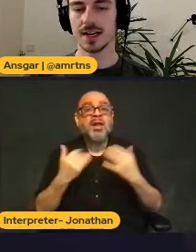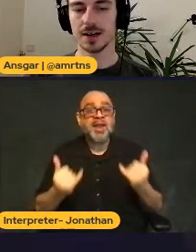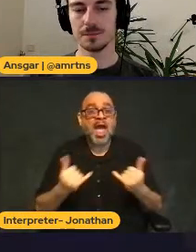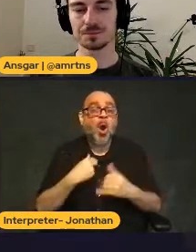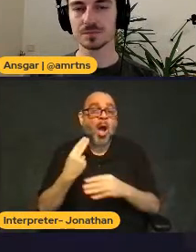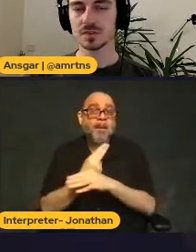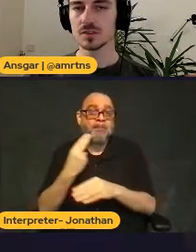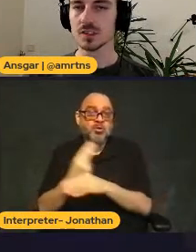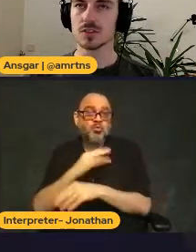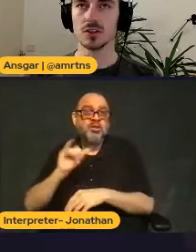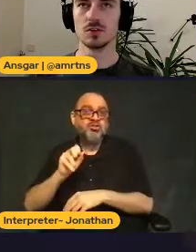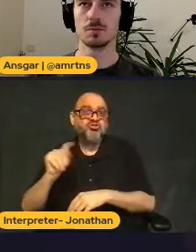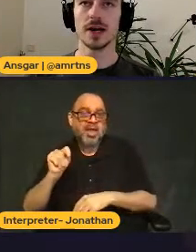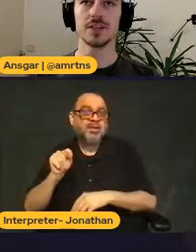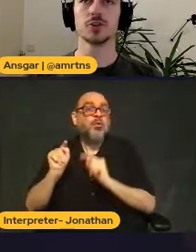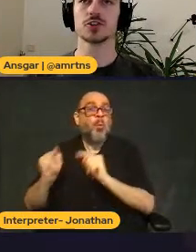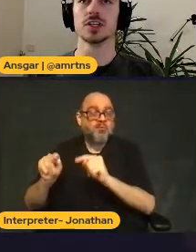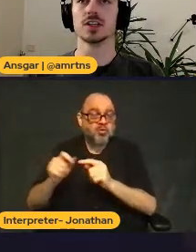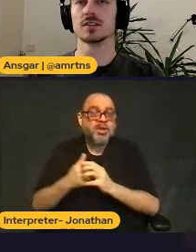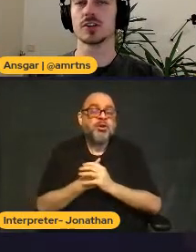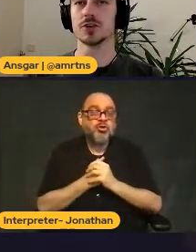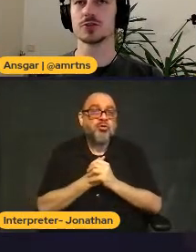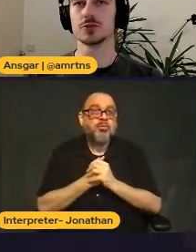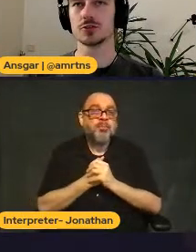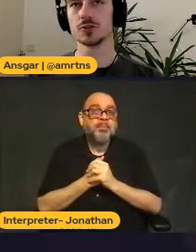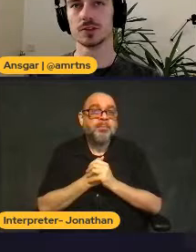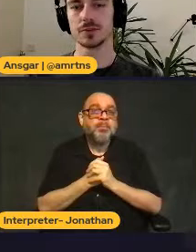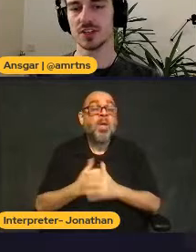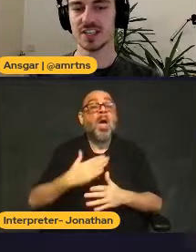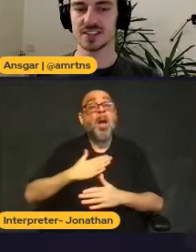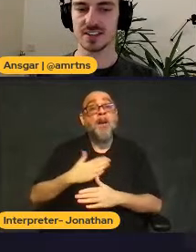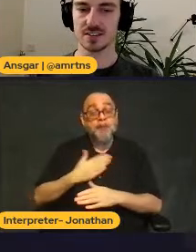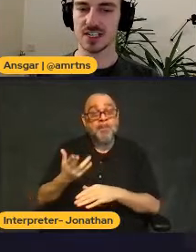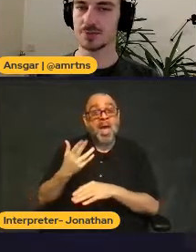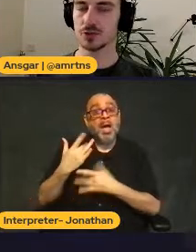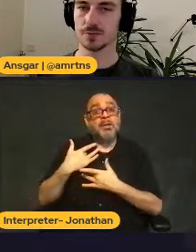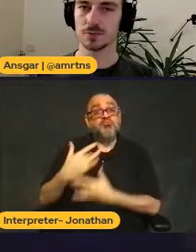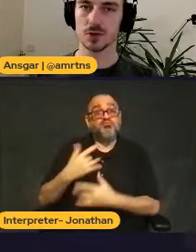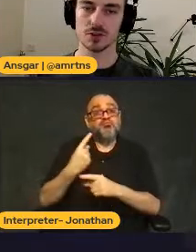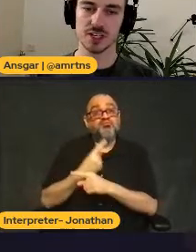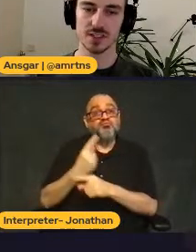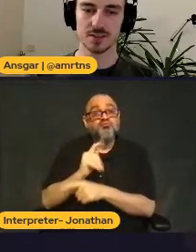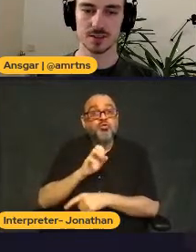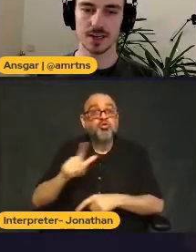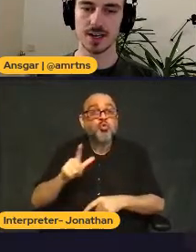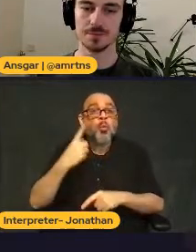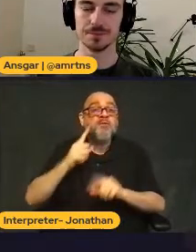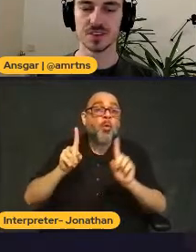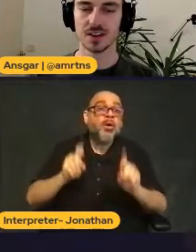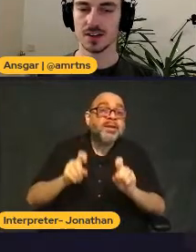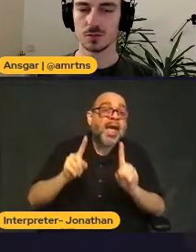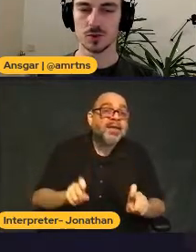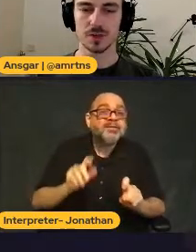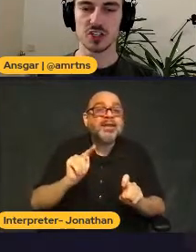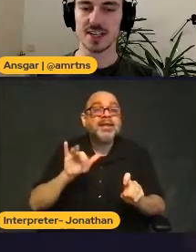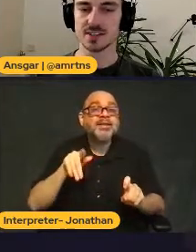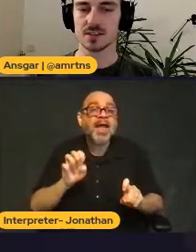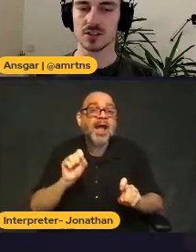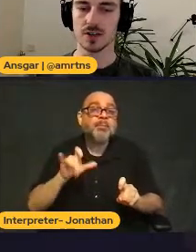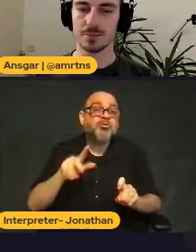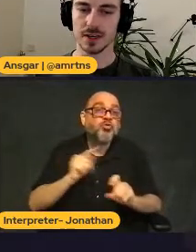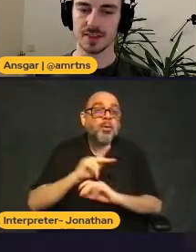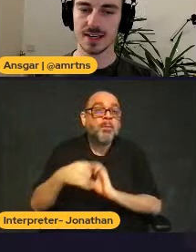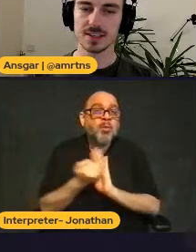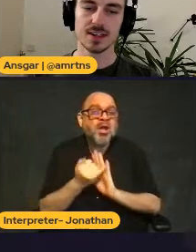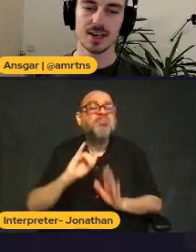here. So my usual go-to tool for testing TypeScript projects would be Jest.